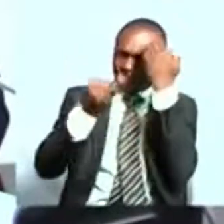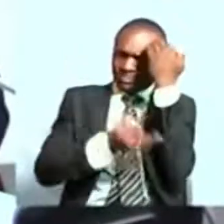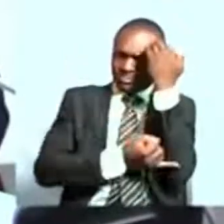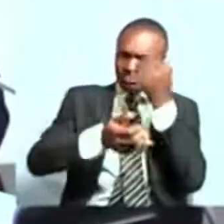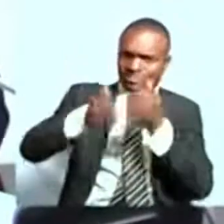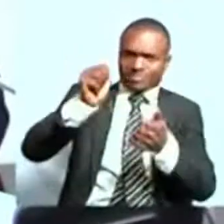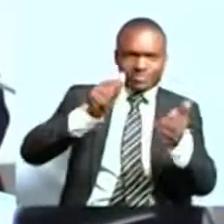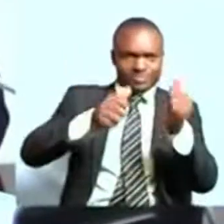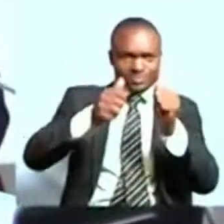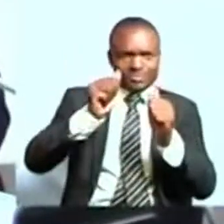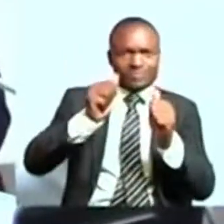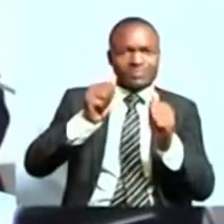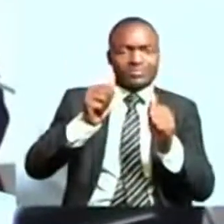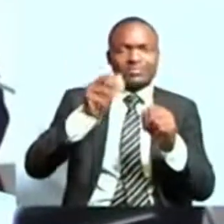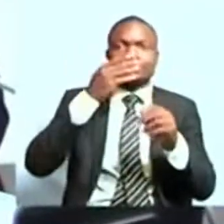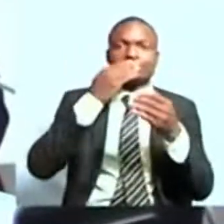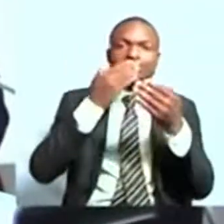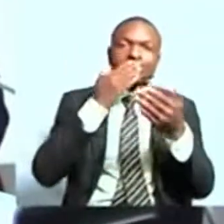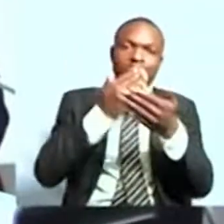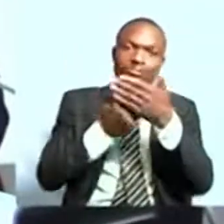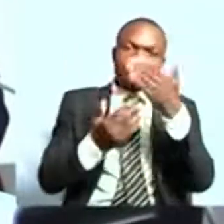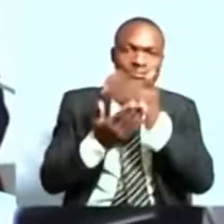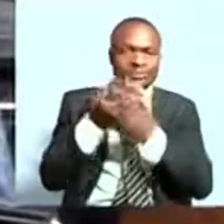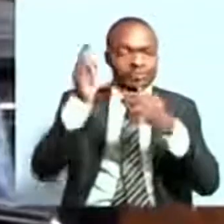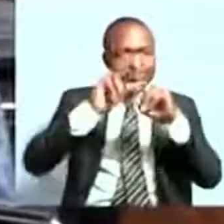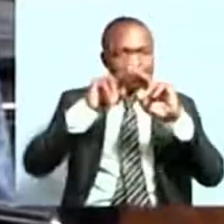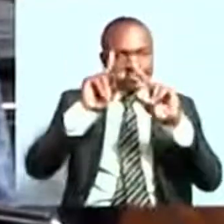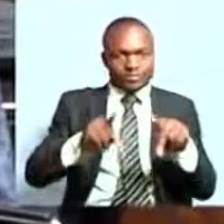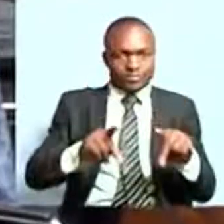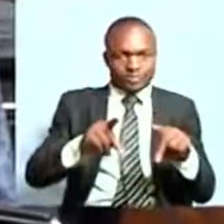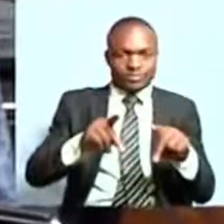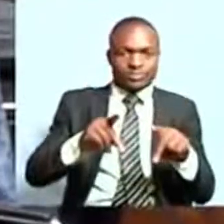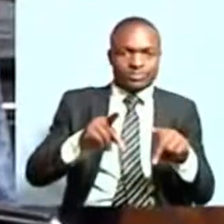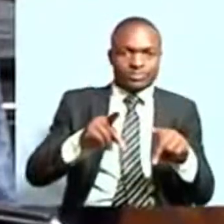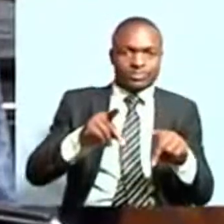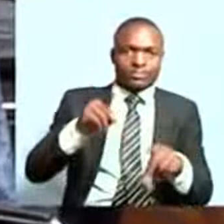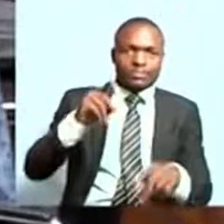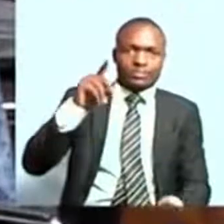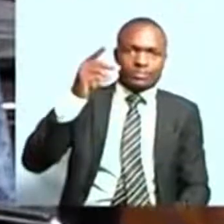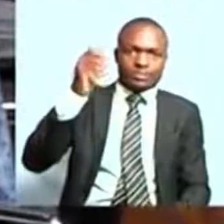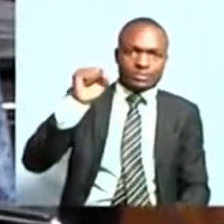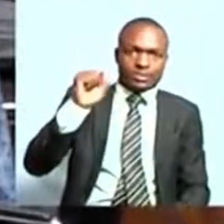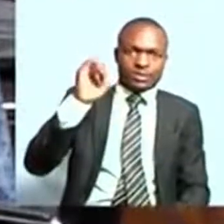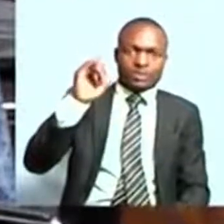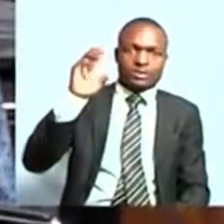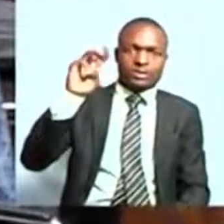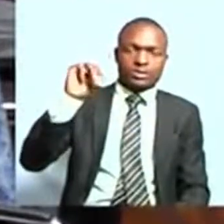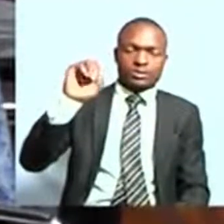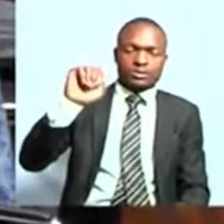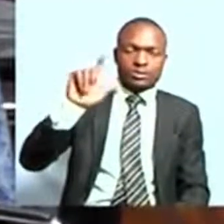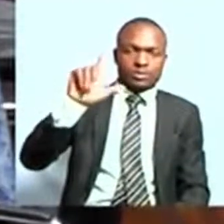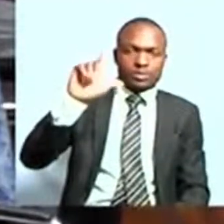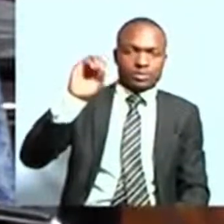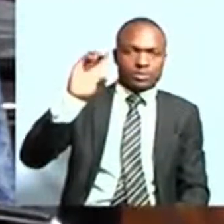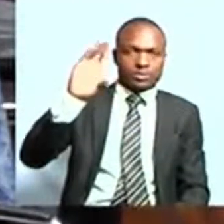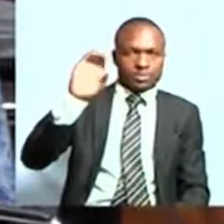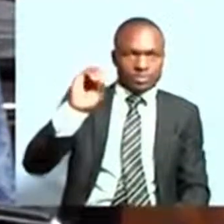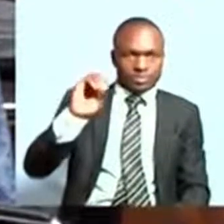yourselves? Chair, good morning. I'm Sialubaro Gift, MP for Sinazambo constituency and a member of this committee.